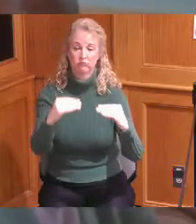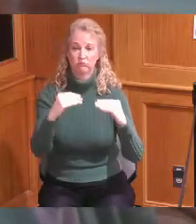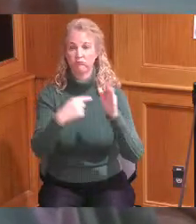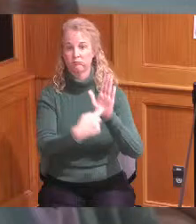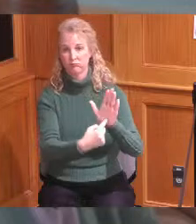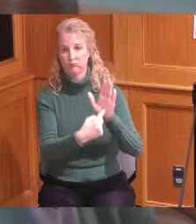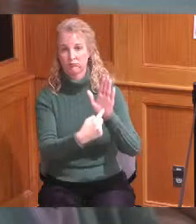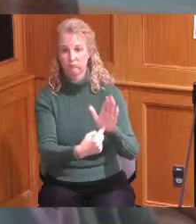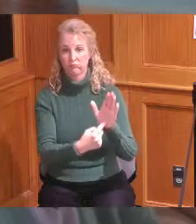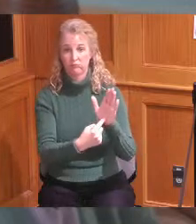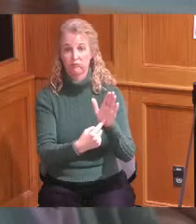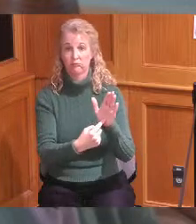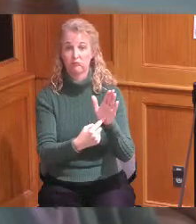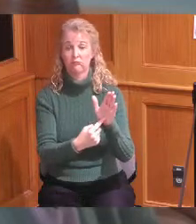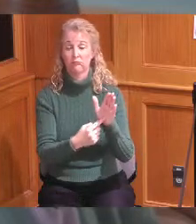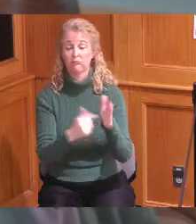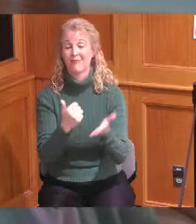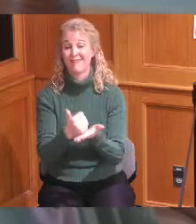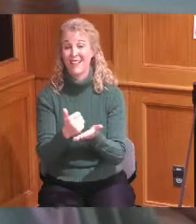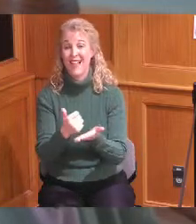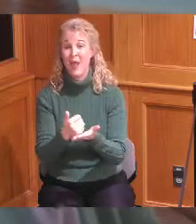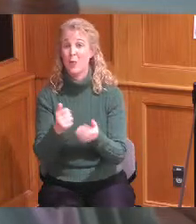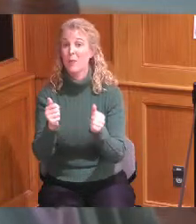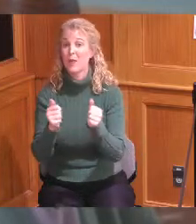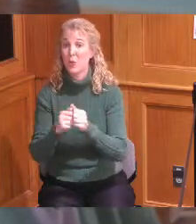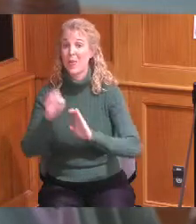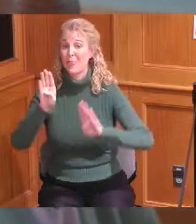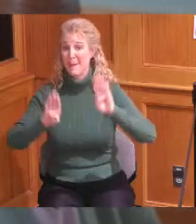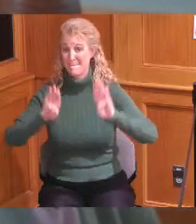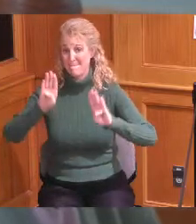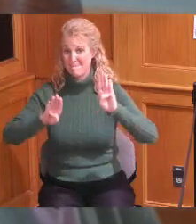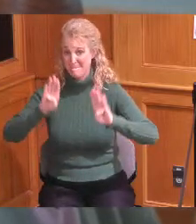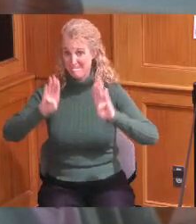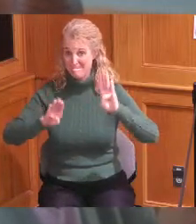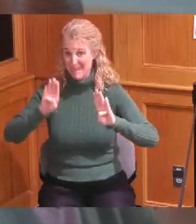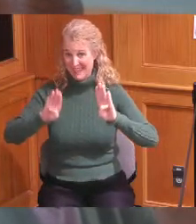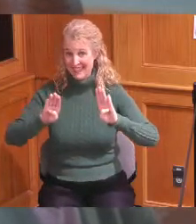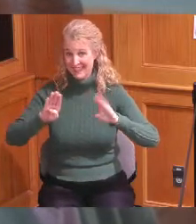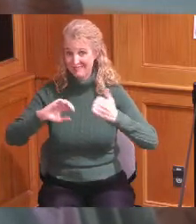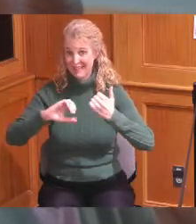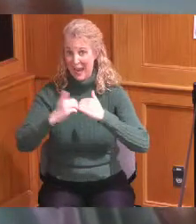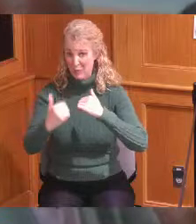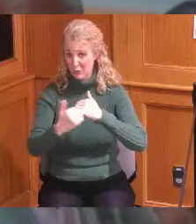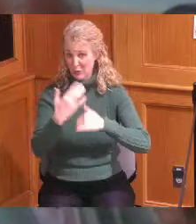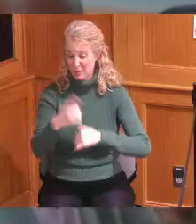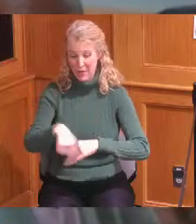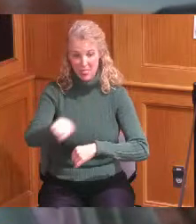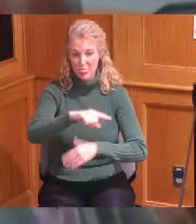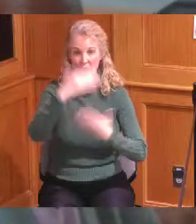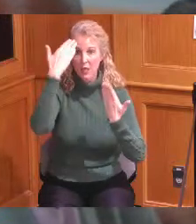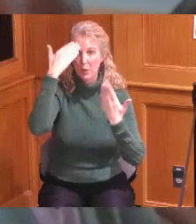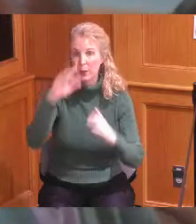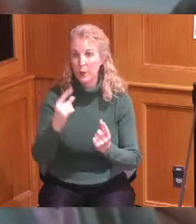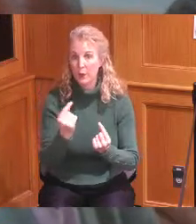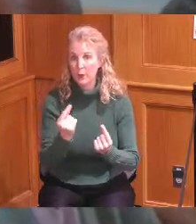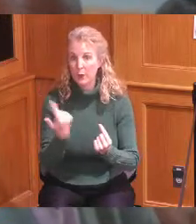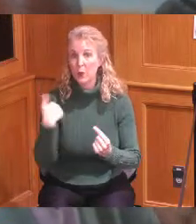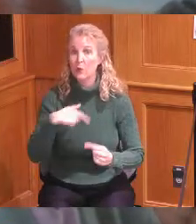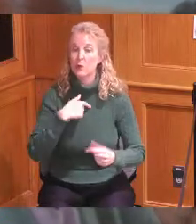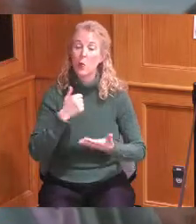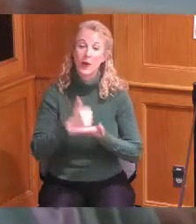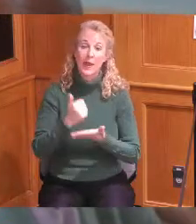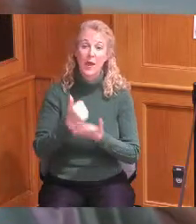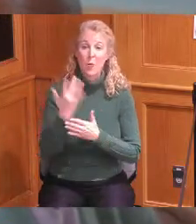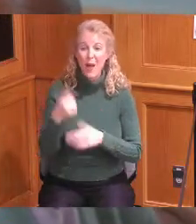There is assistance with bid instructions and how to submit those bids. They don't know how to do this because they're